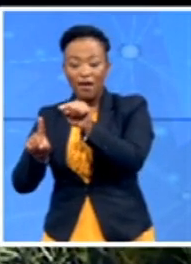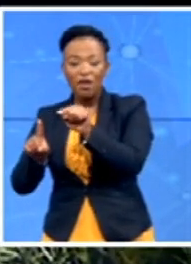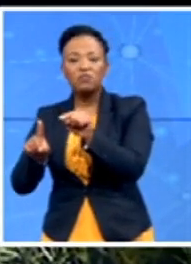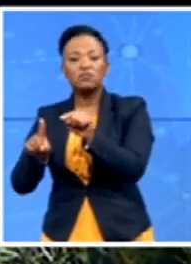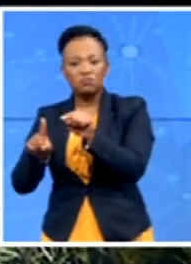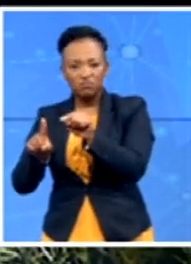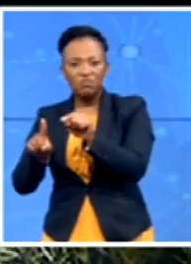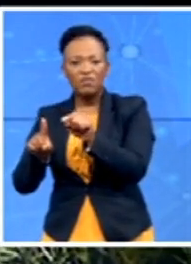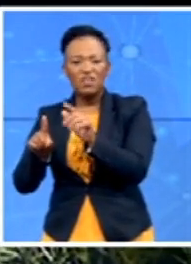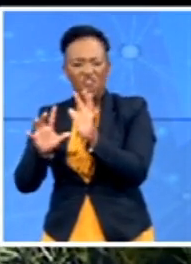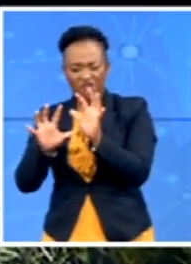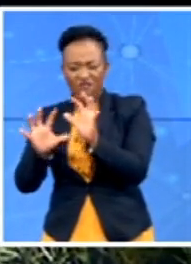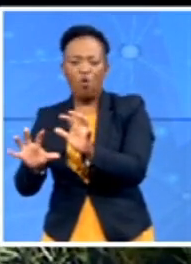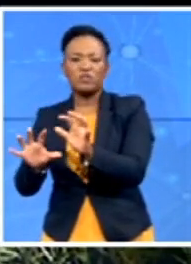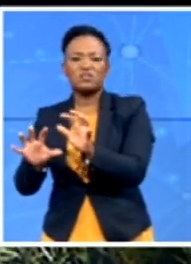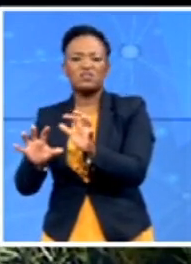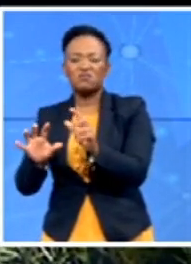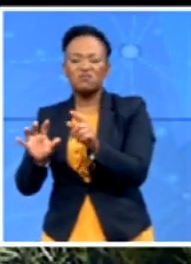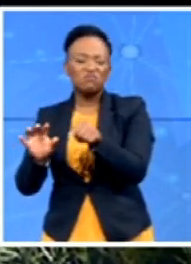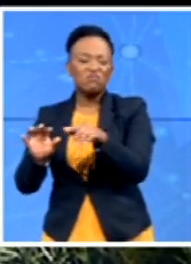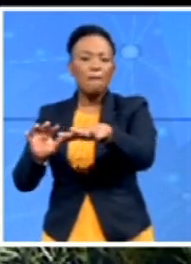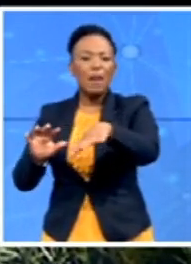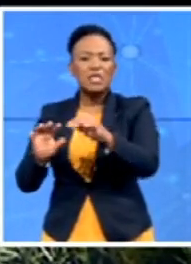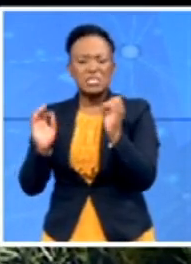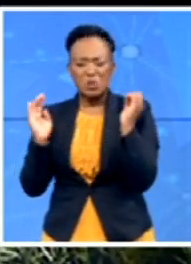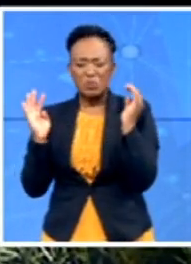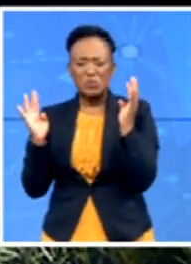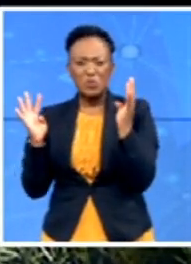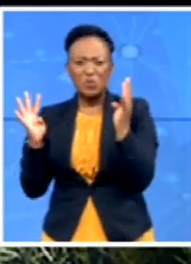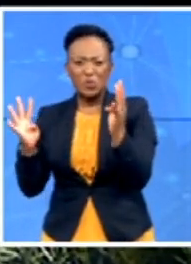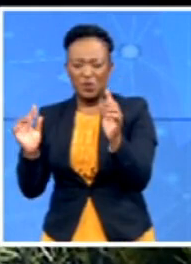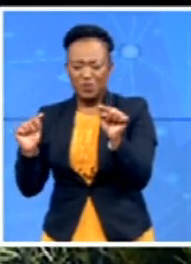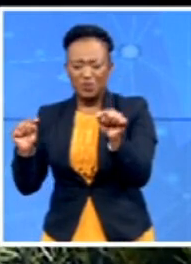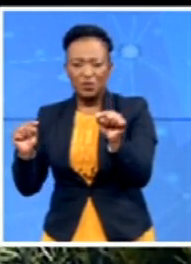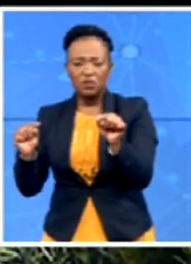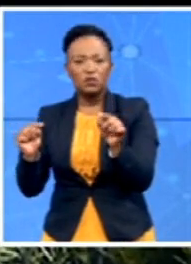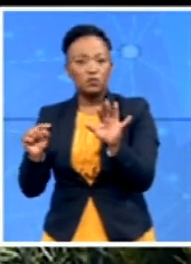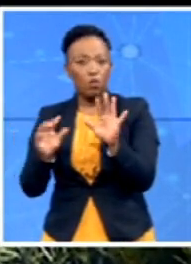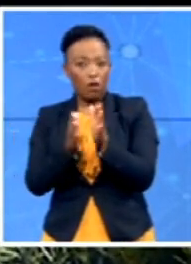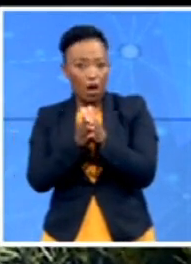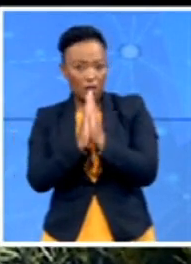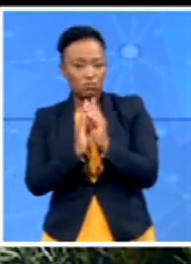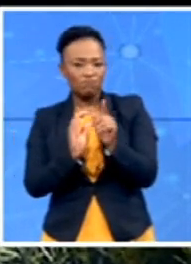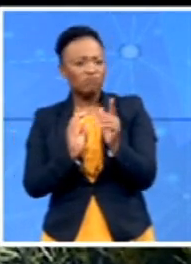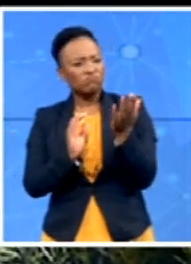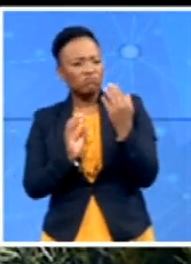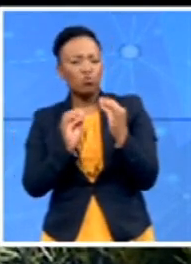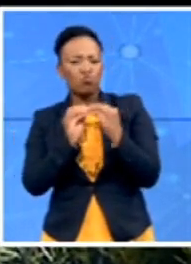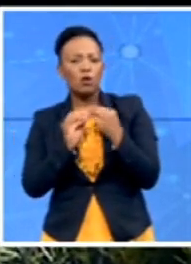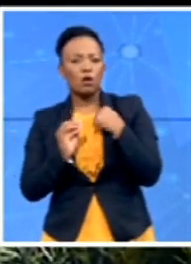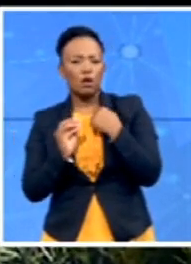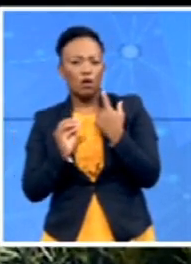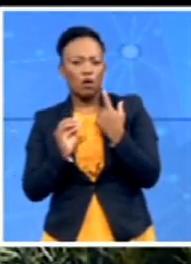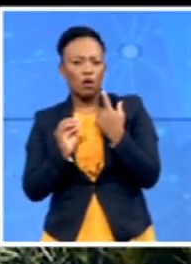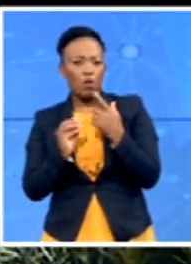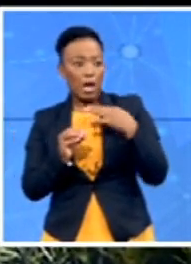nearby forest or a bushy area, where he will ask them to kiss him. When the girls refuse to do that, he